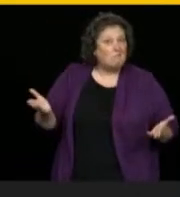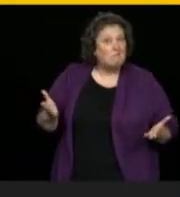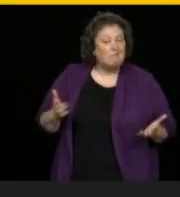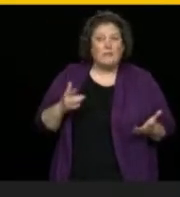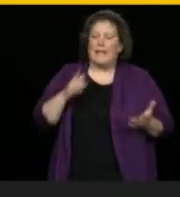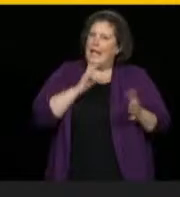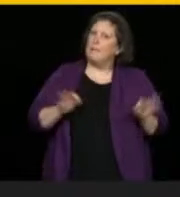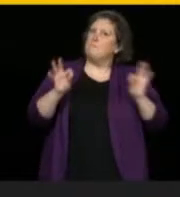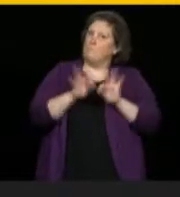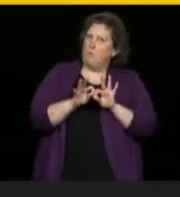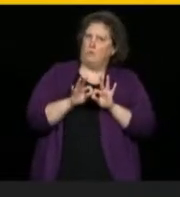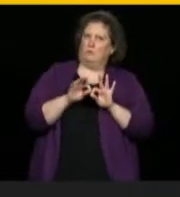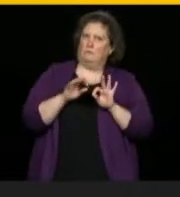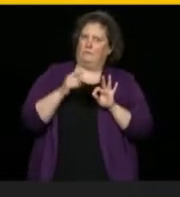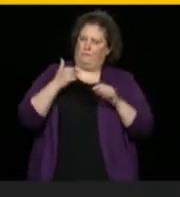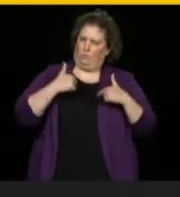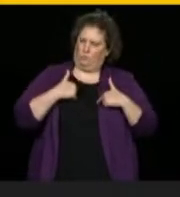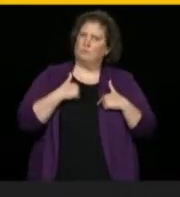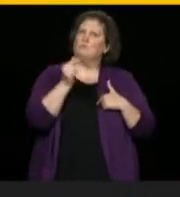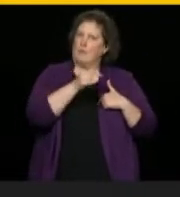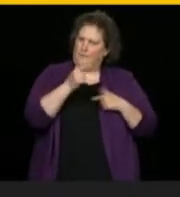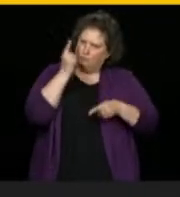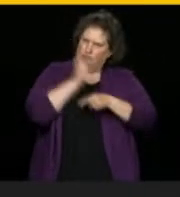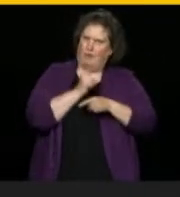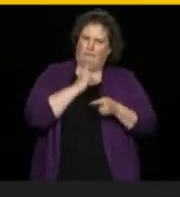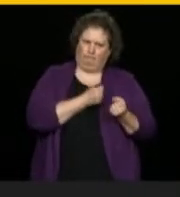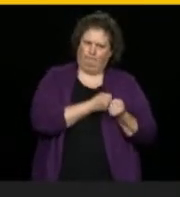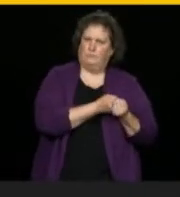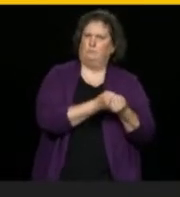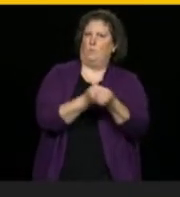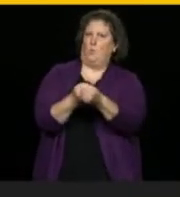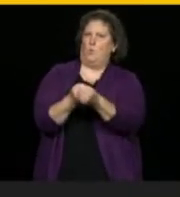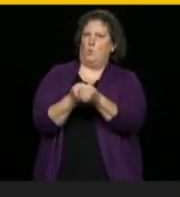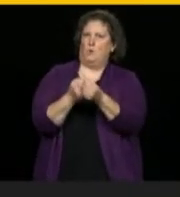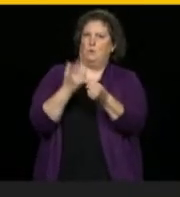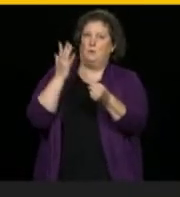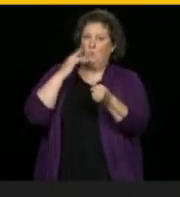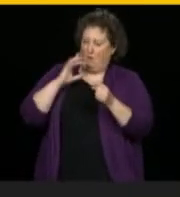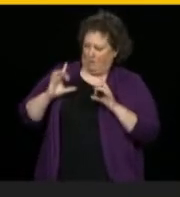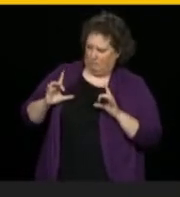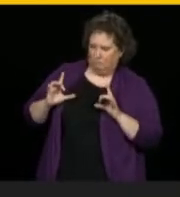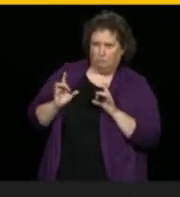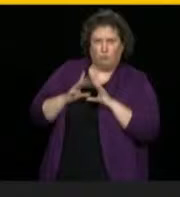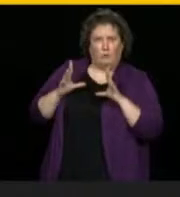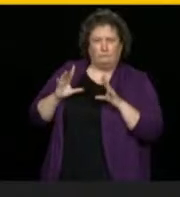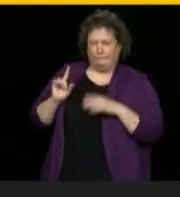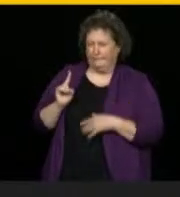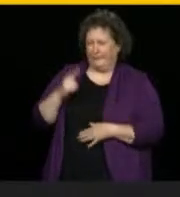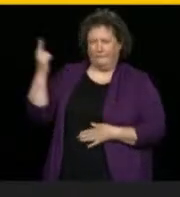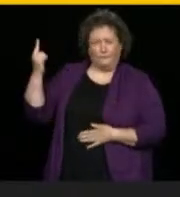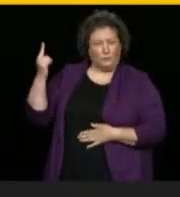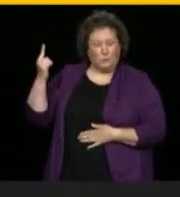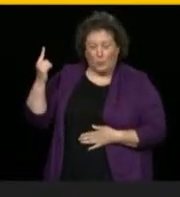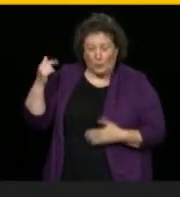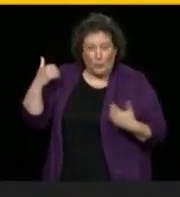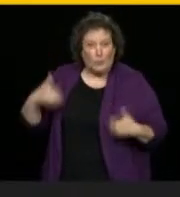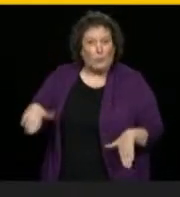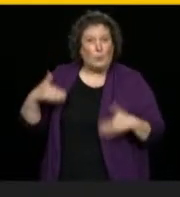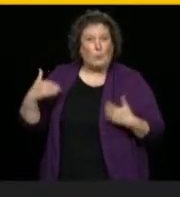up and help Canadians during a historic crisis, and that's exactly what we did. And having done